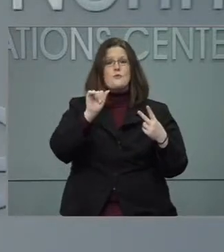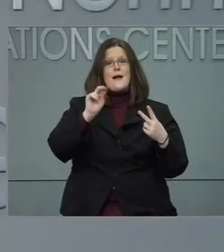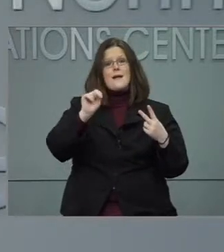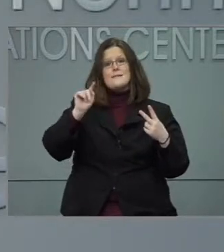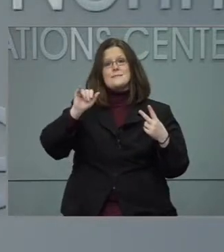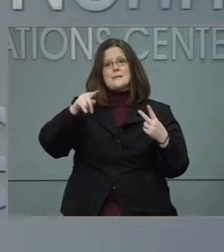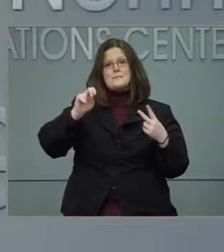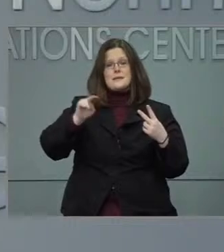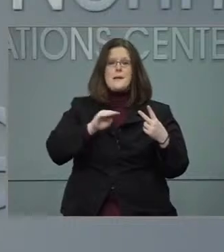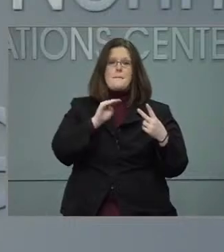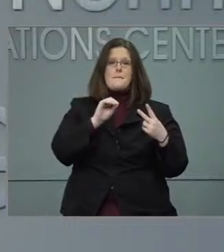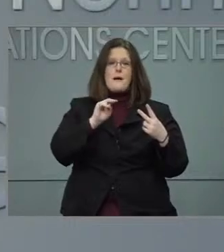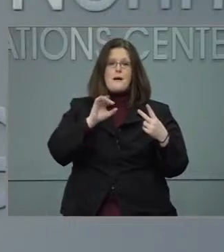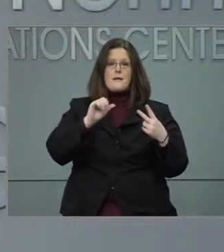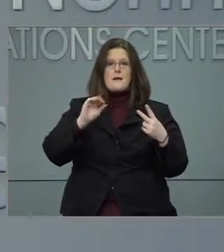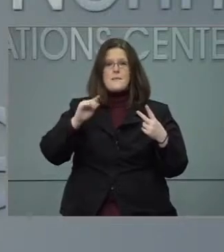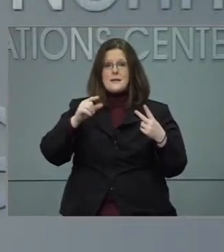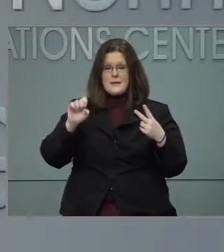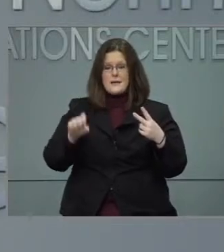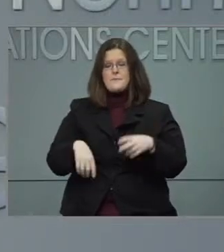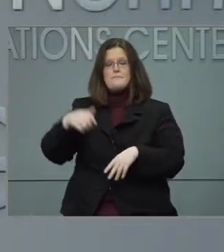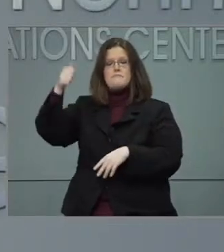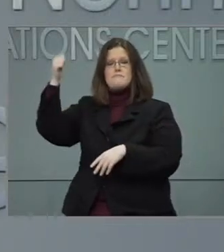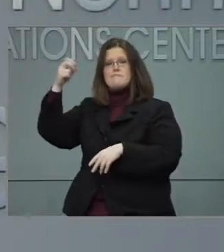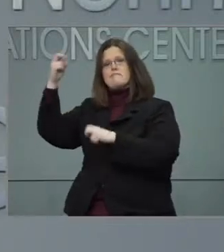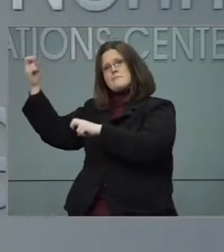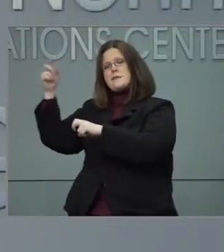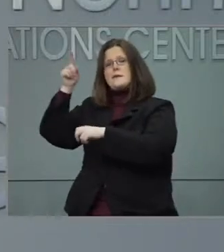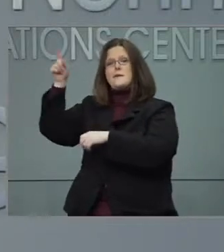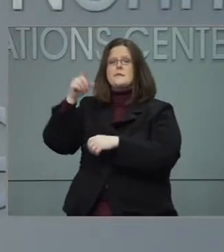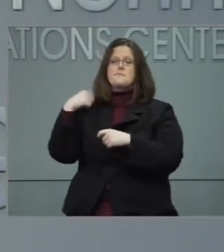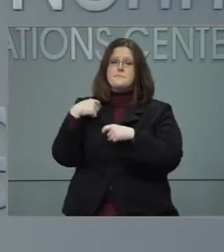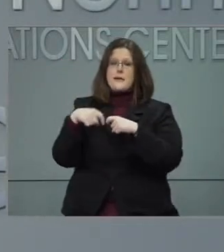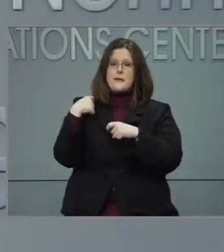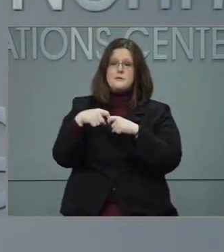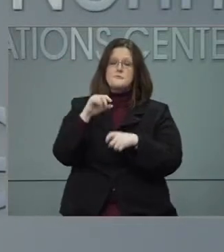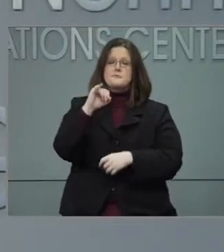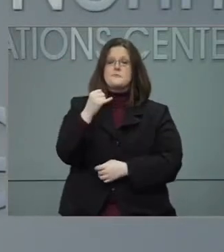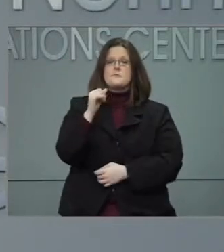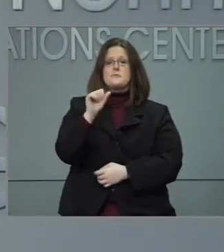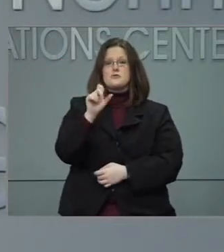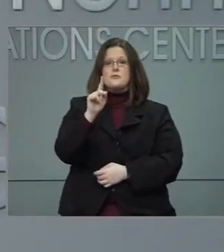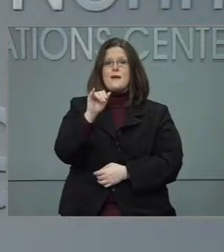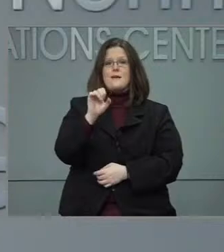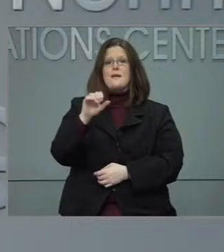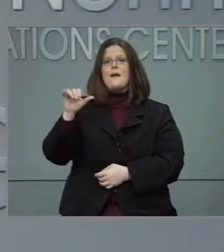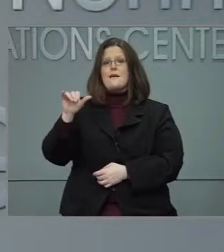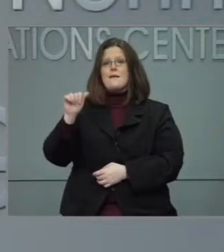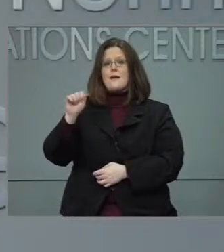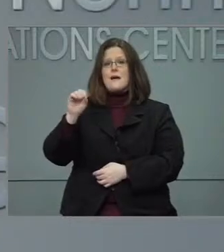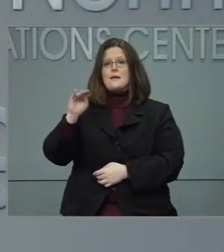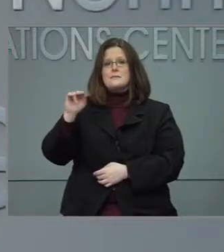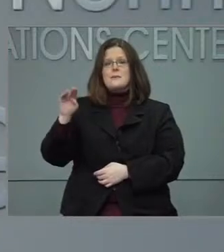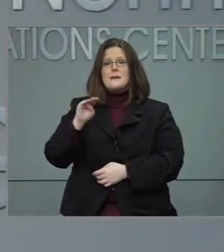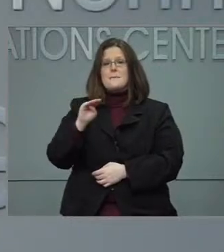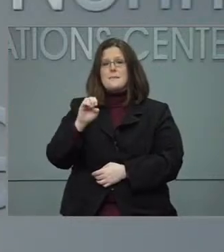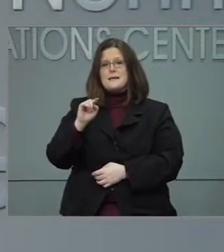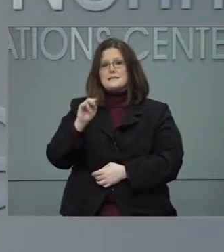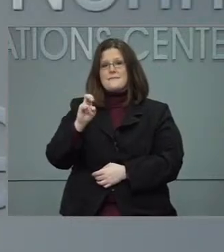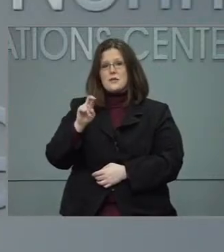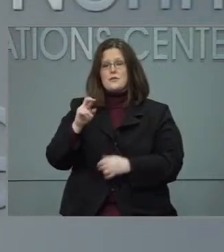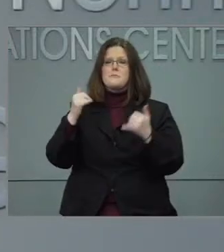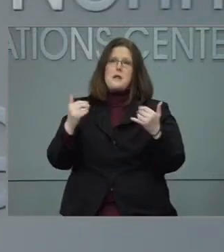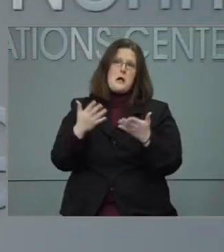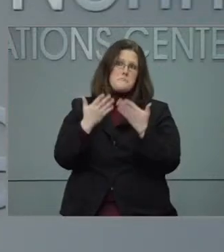interpreters. And behind the scenes, Jackie and Jasmine Mativier are our Spanish language interpreters. We'll now take questions from the